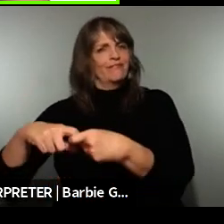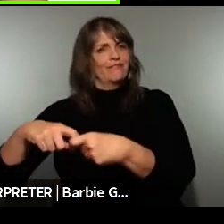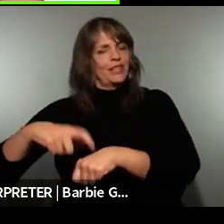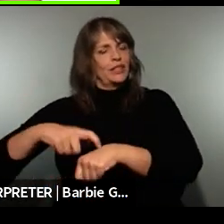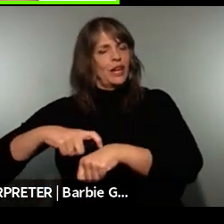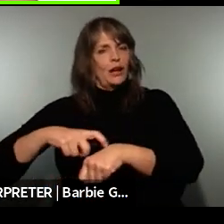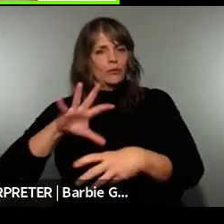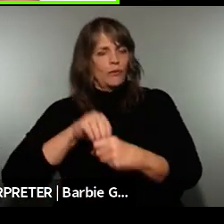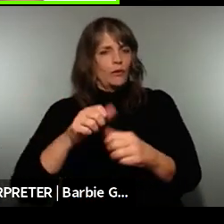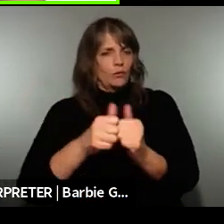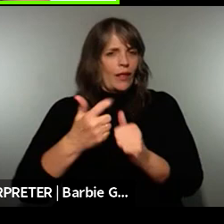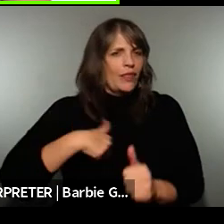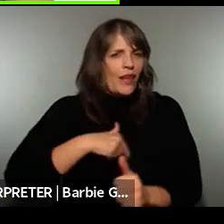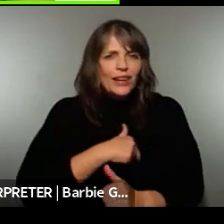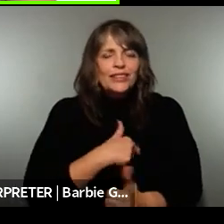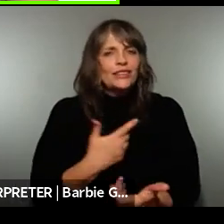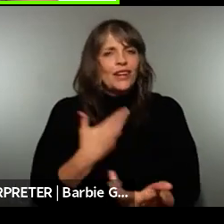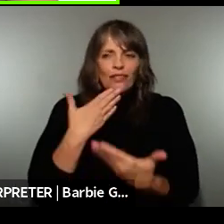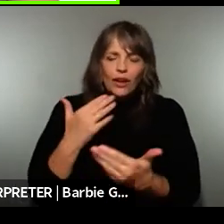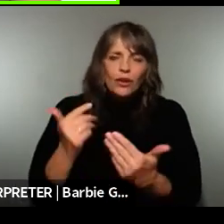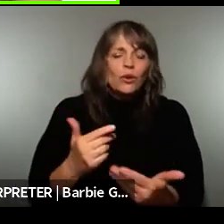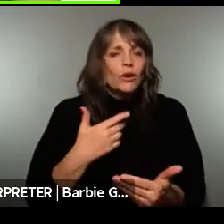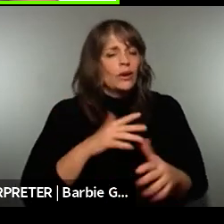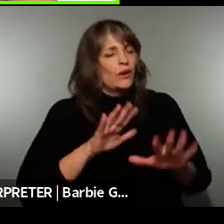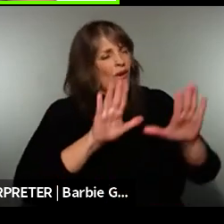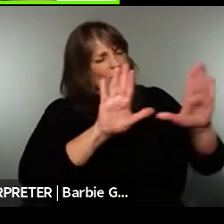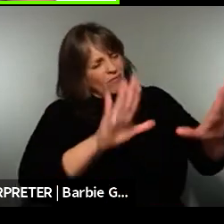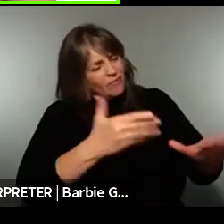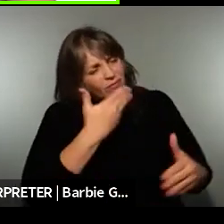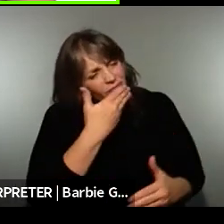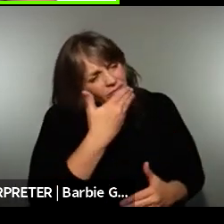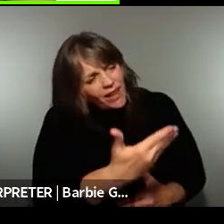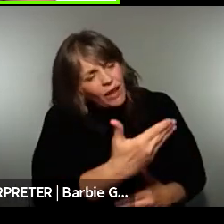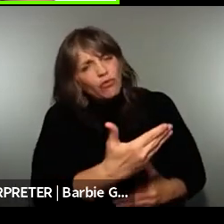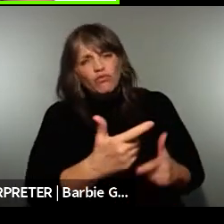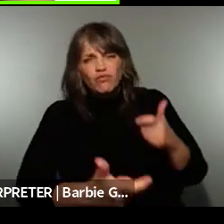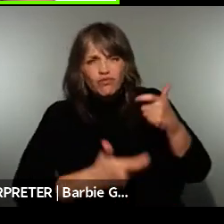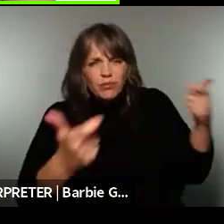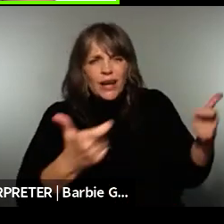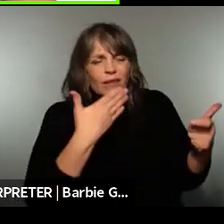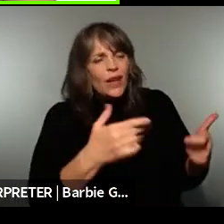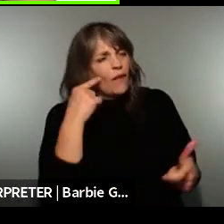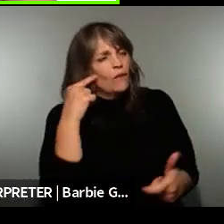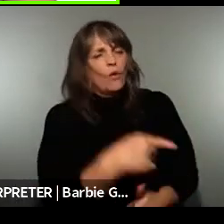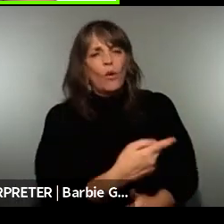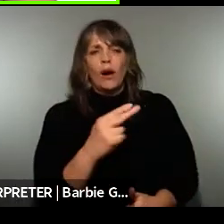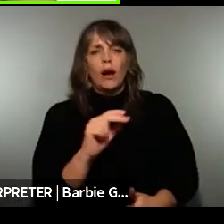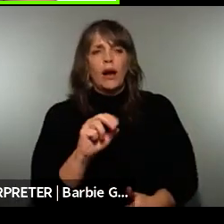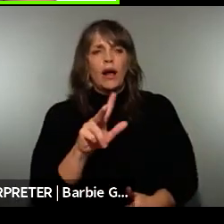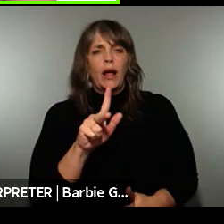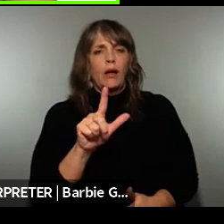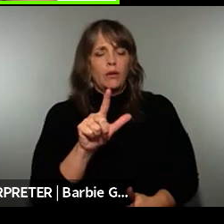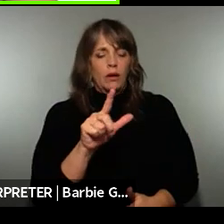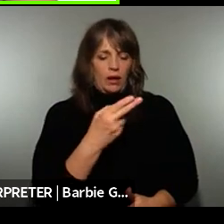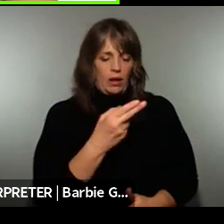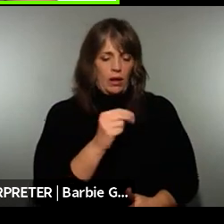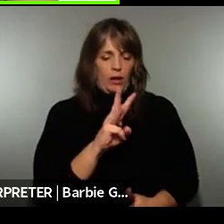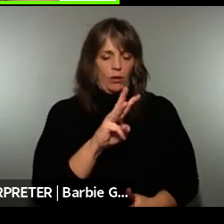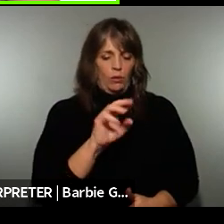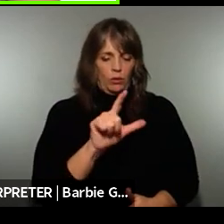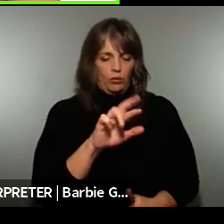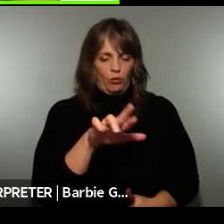huge thank you to our friends at HowlRound for their support during this chapter and all of Green New Theater 2020. A